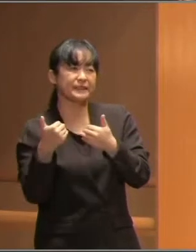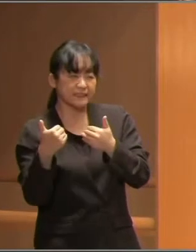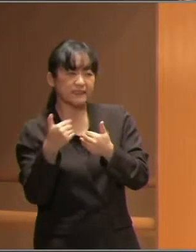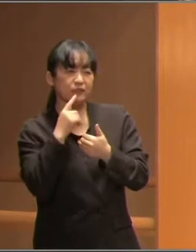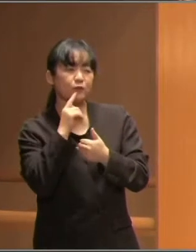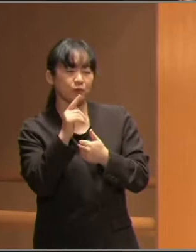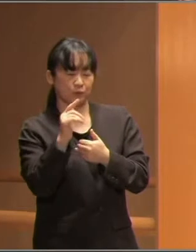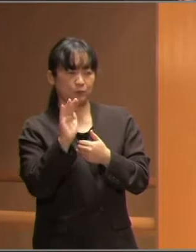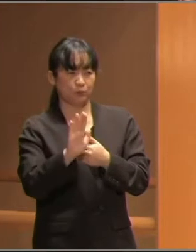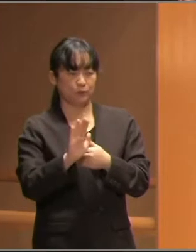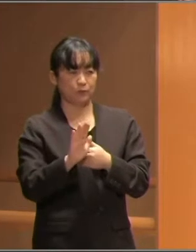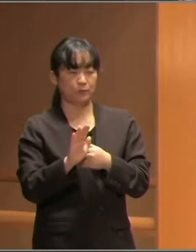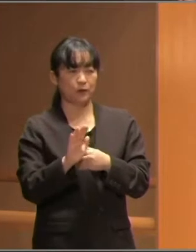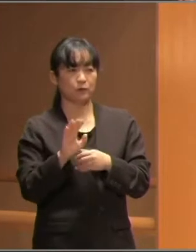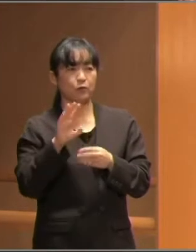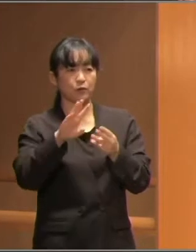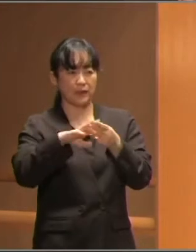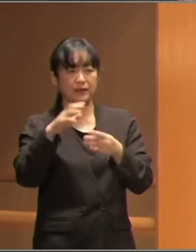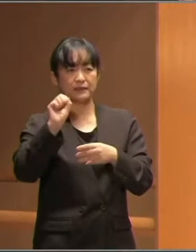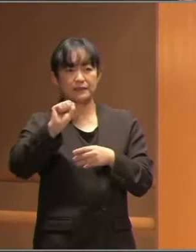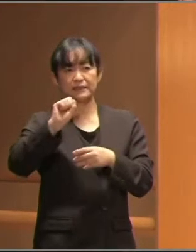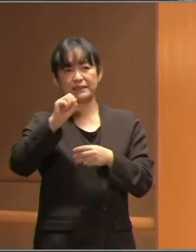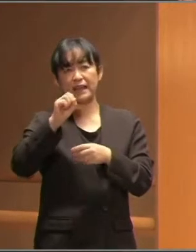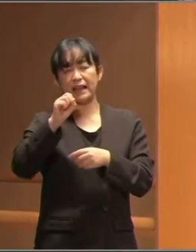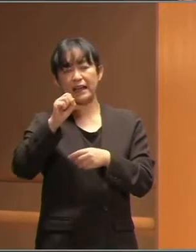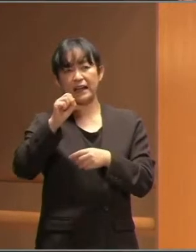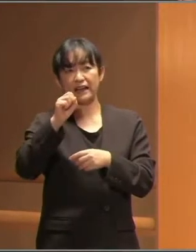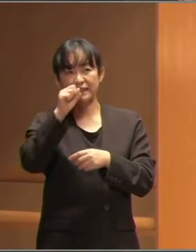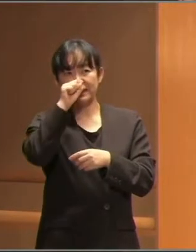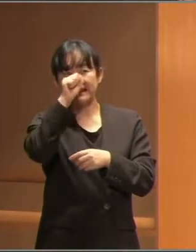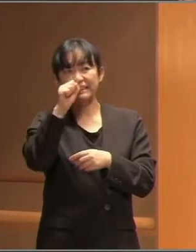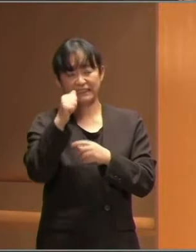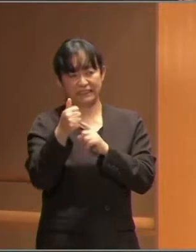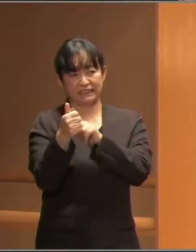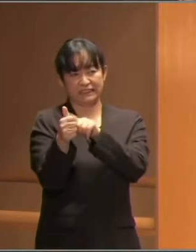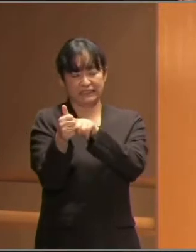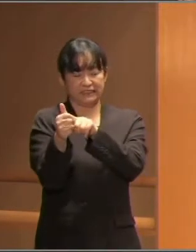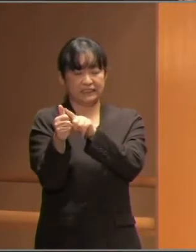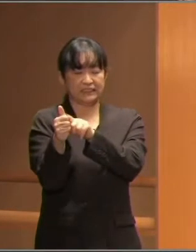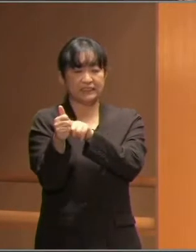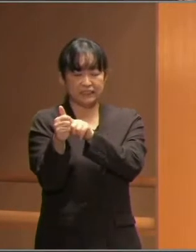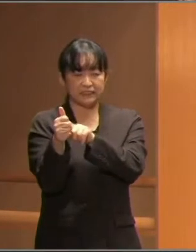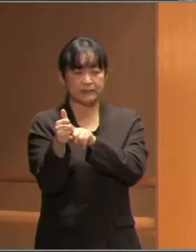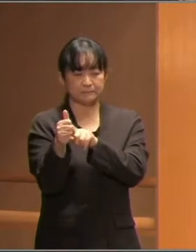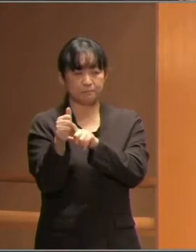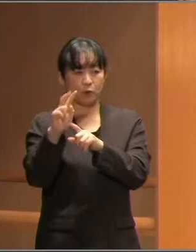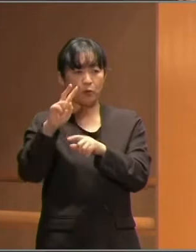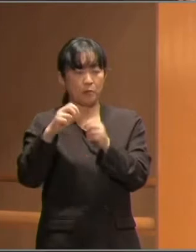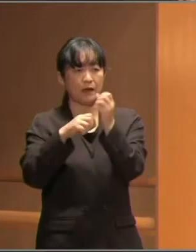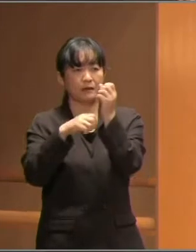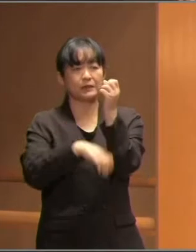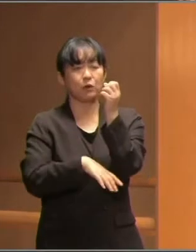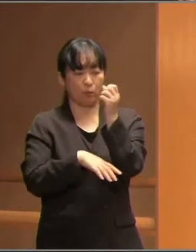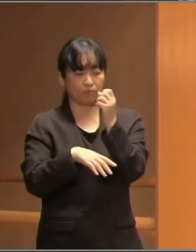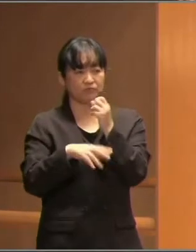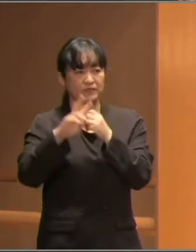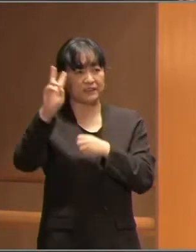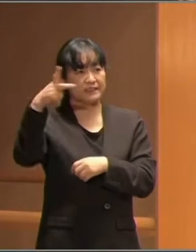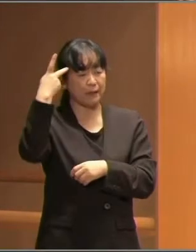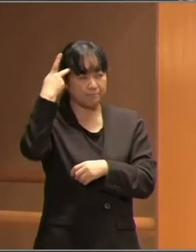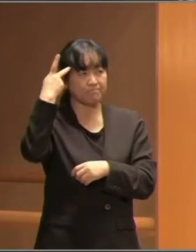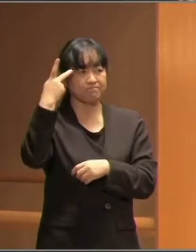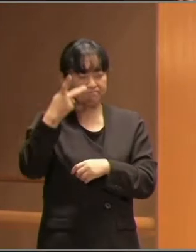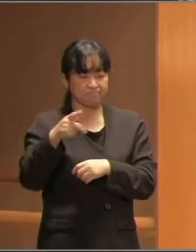was made by Sakichi Toyoda, the founder of the Toyota Group. So that is the basic policy